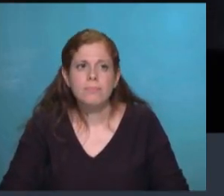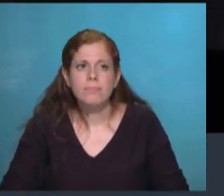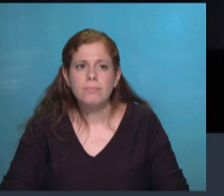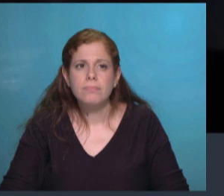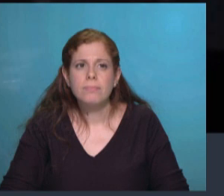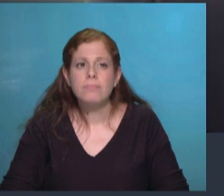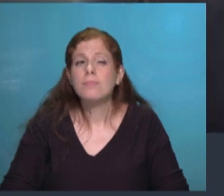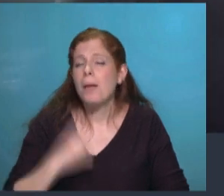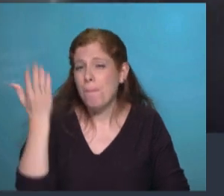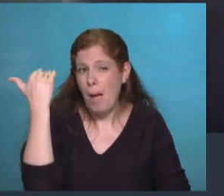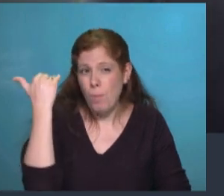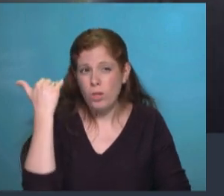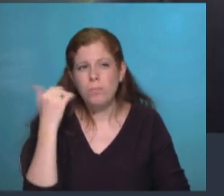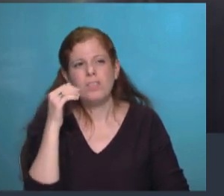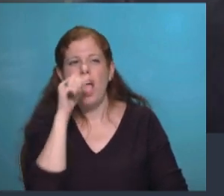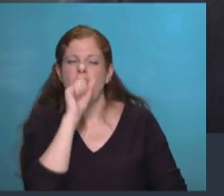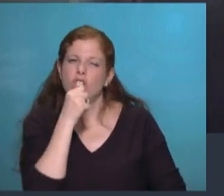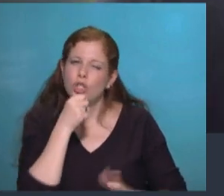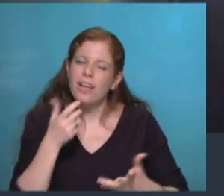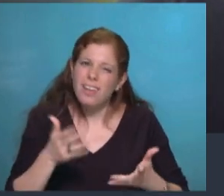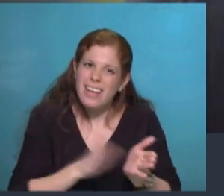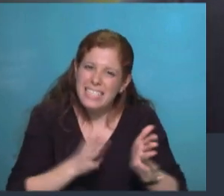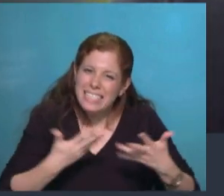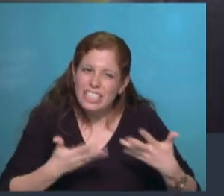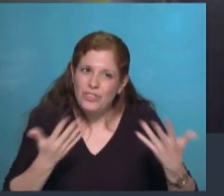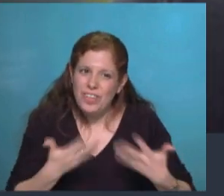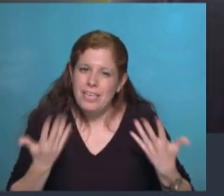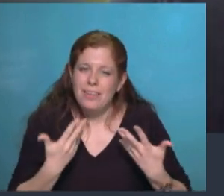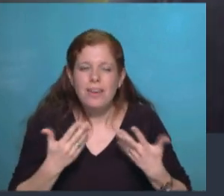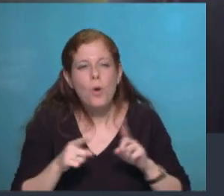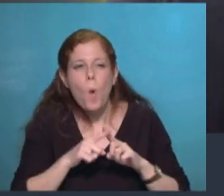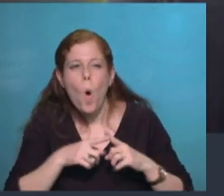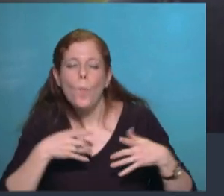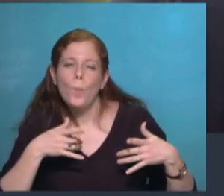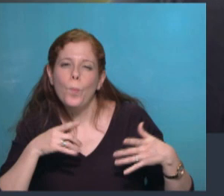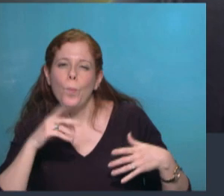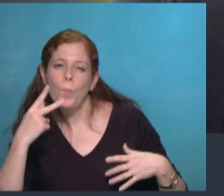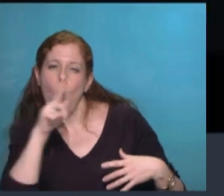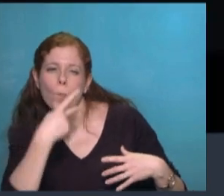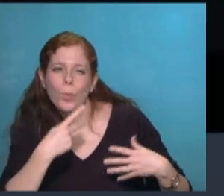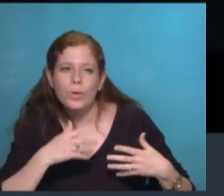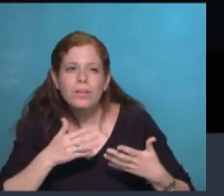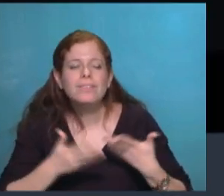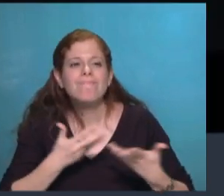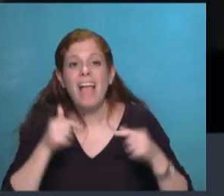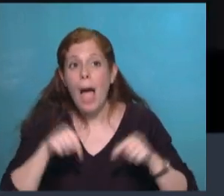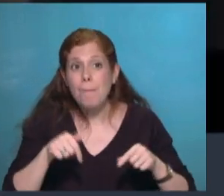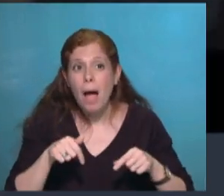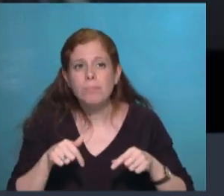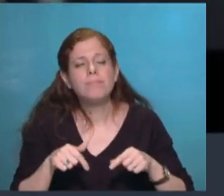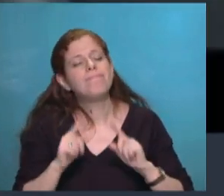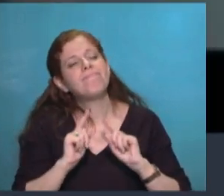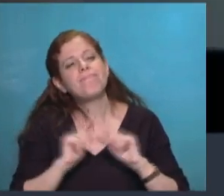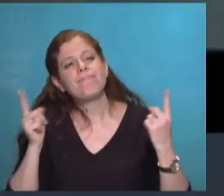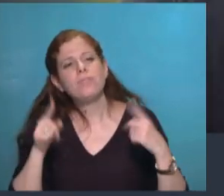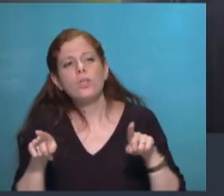Last time was like very like up-tempo song, very like pop, Europop. This song this year more